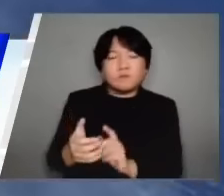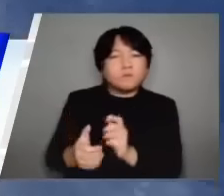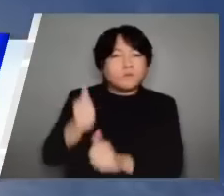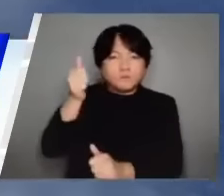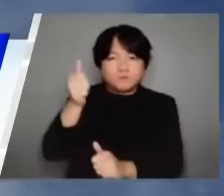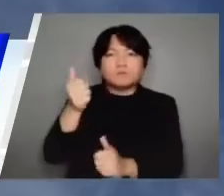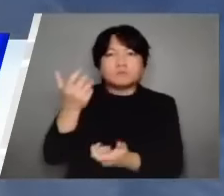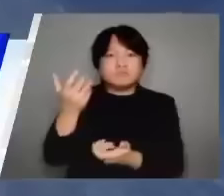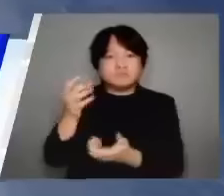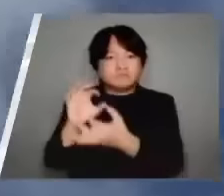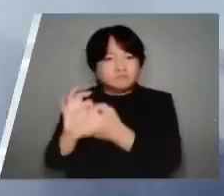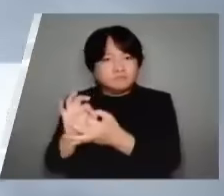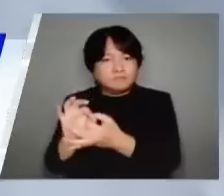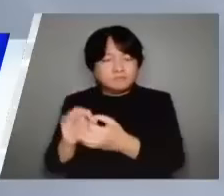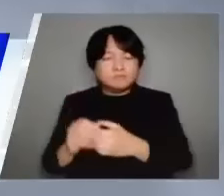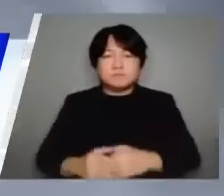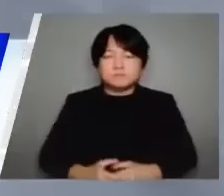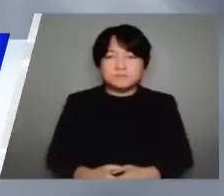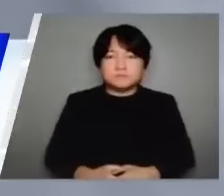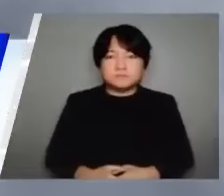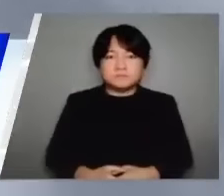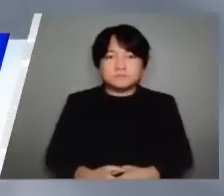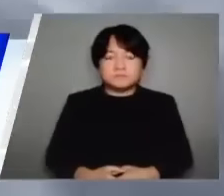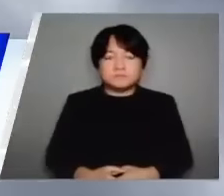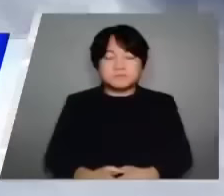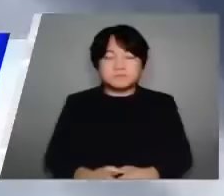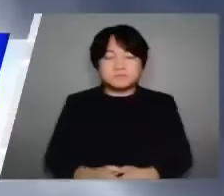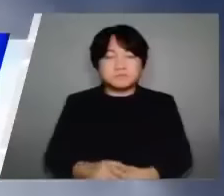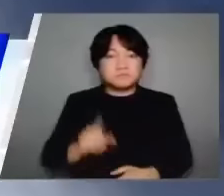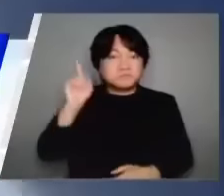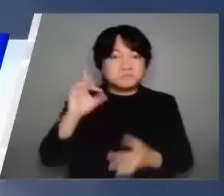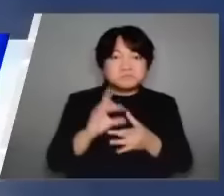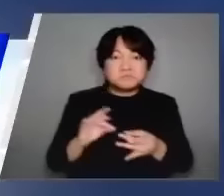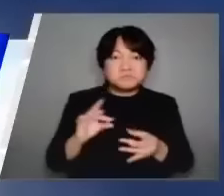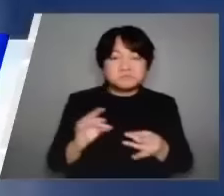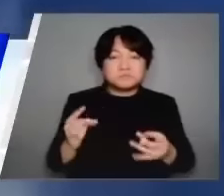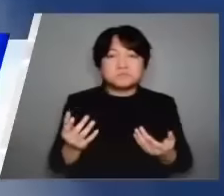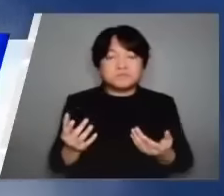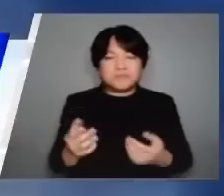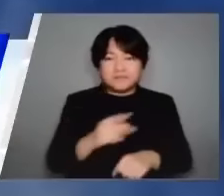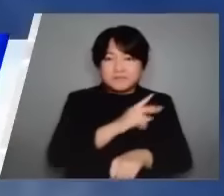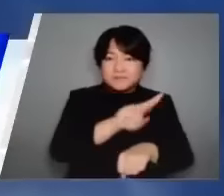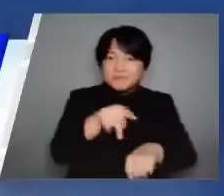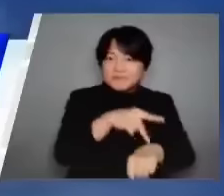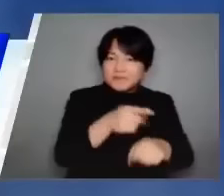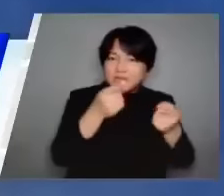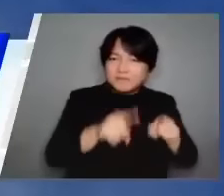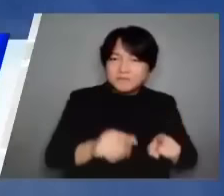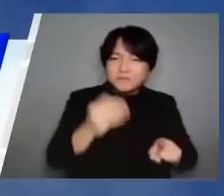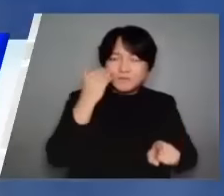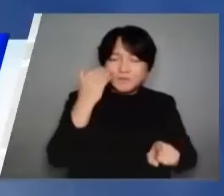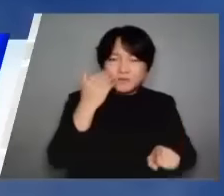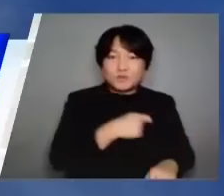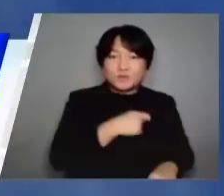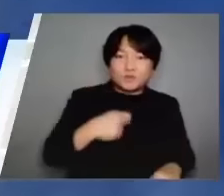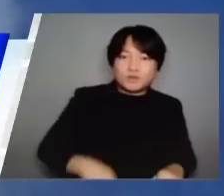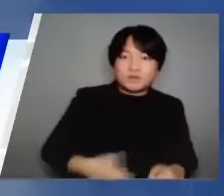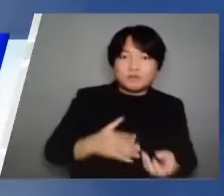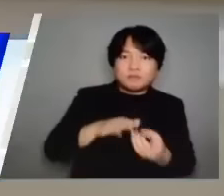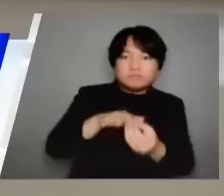maihahalintulad ngaw niya sa kanyang bansa nangyayari ngayon sa Pilipinas sa gitna ng panghaharas naman ng China sa mga barko natin sa West